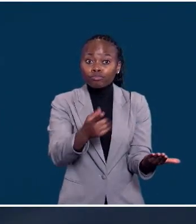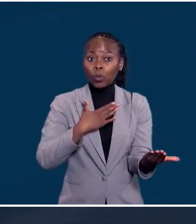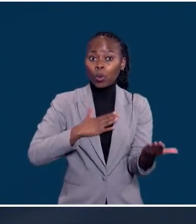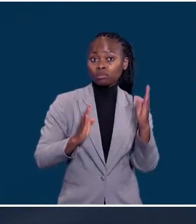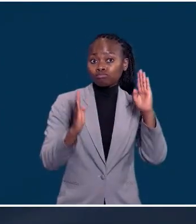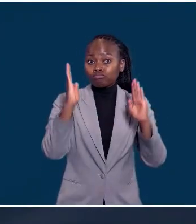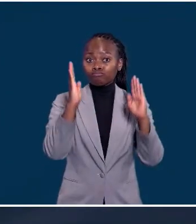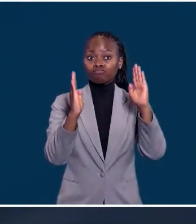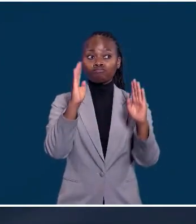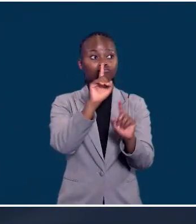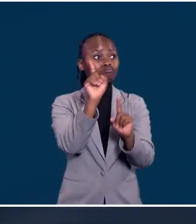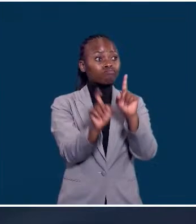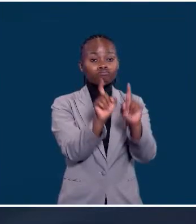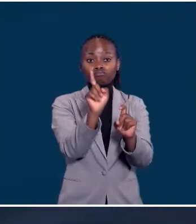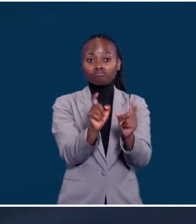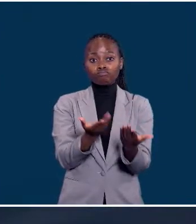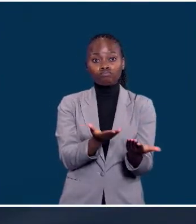to